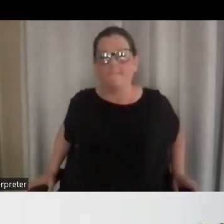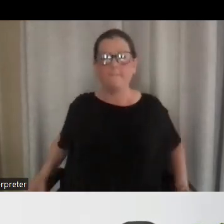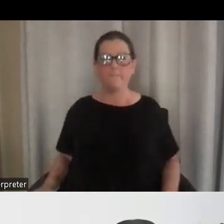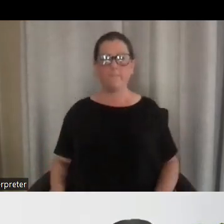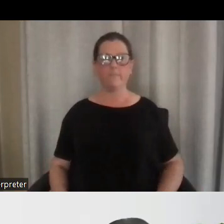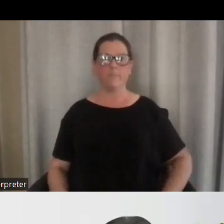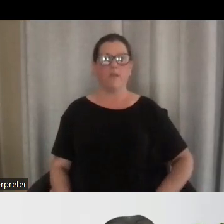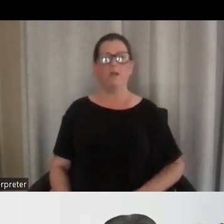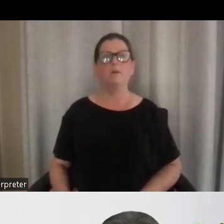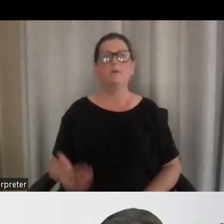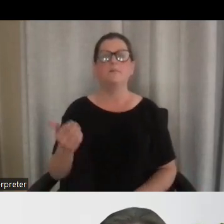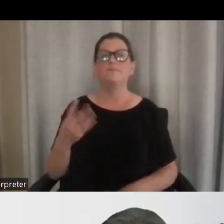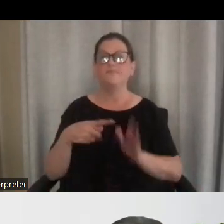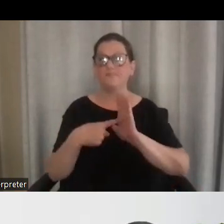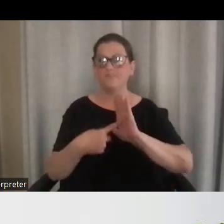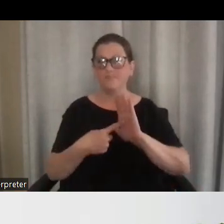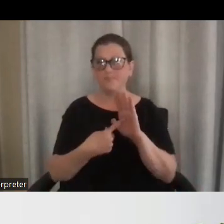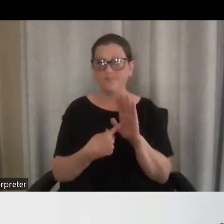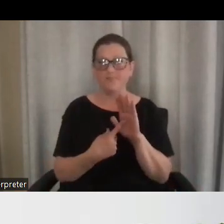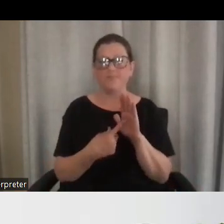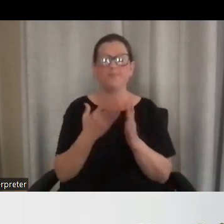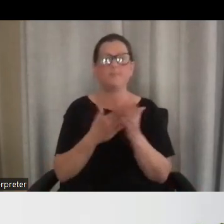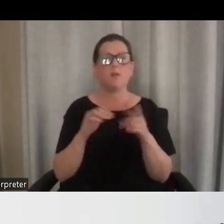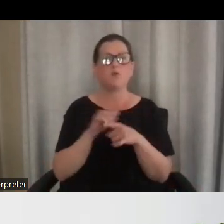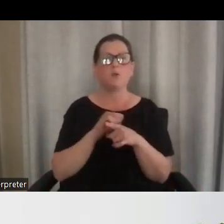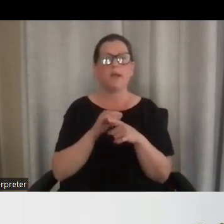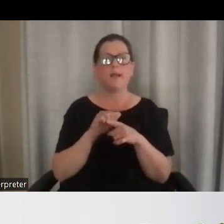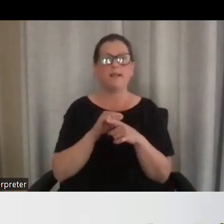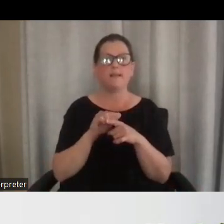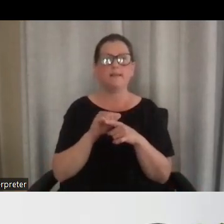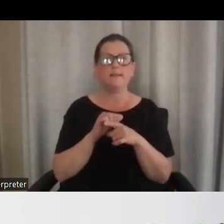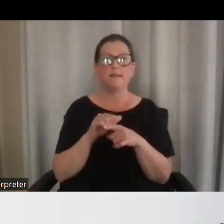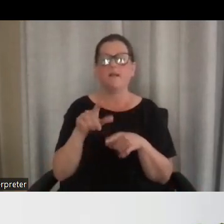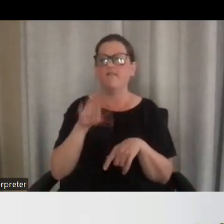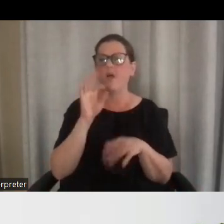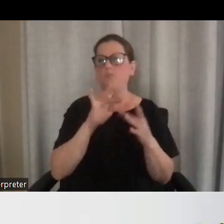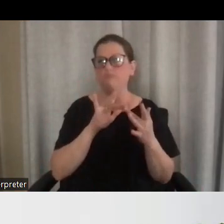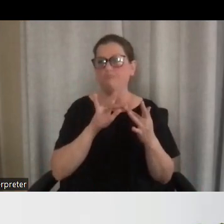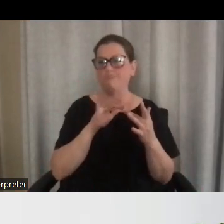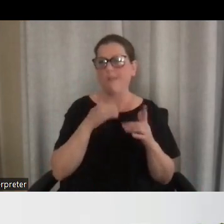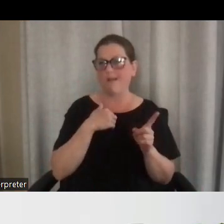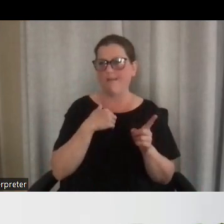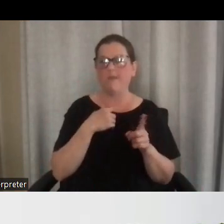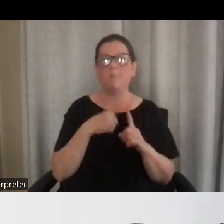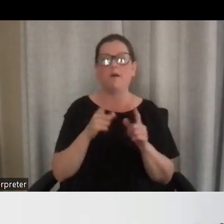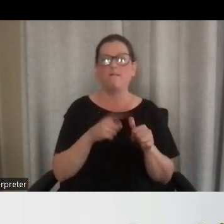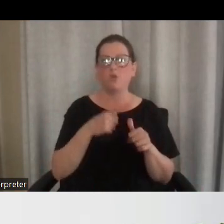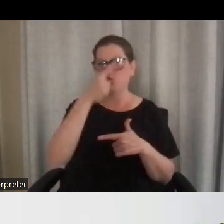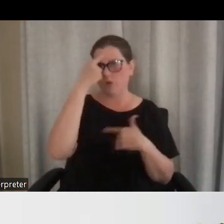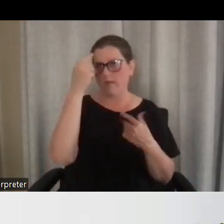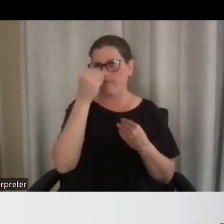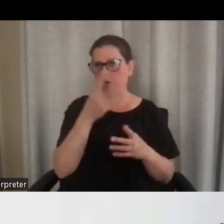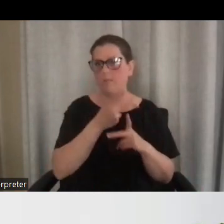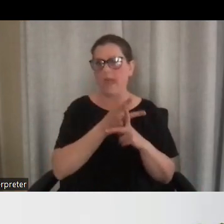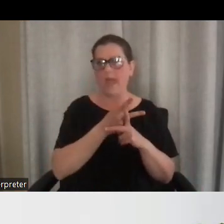So a couple examples of some of the trainings we've done can be found online. The first up at the top is trauma-informed care in the